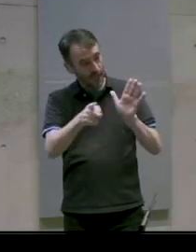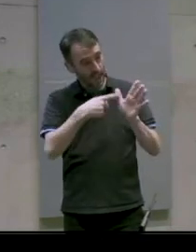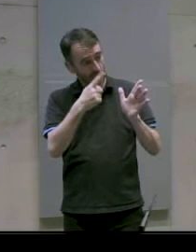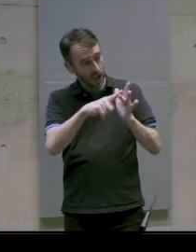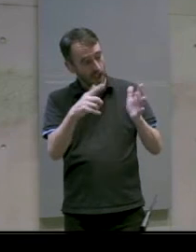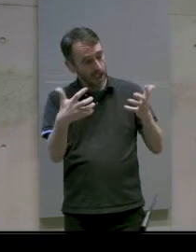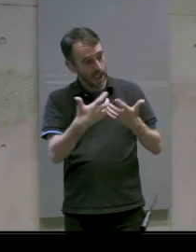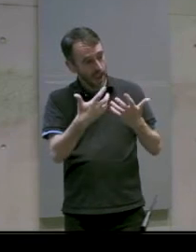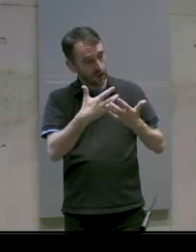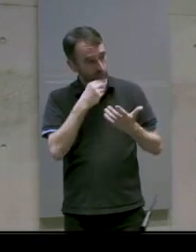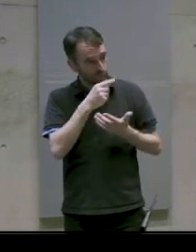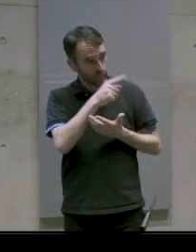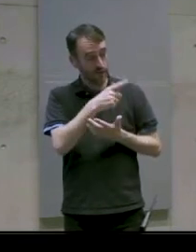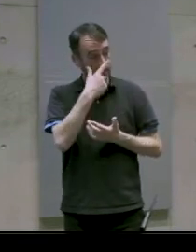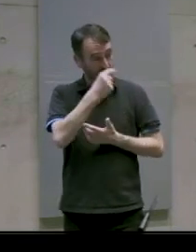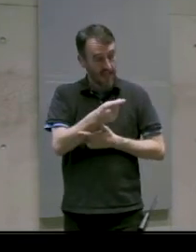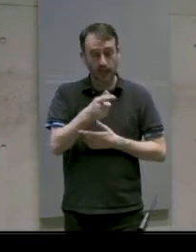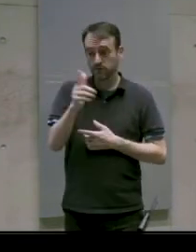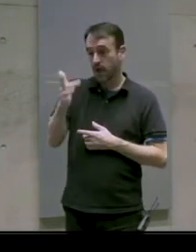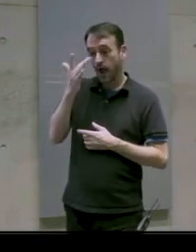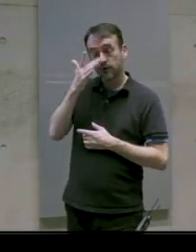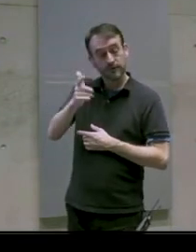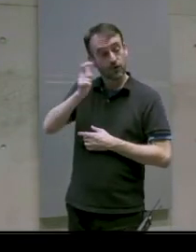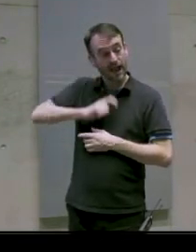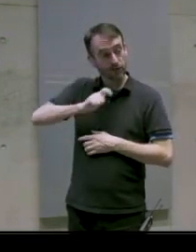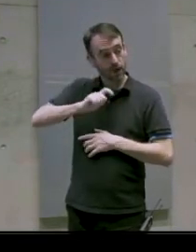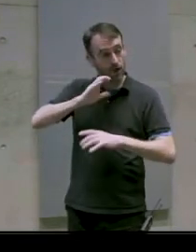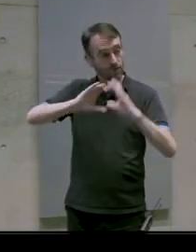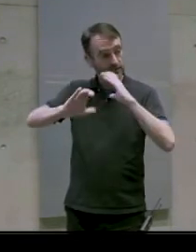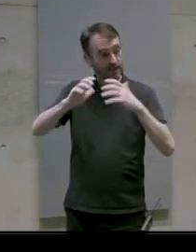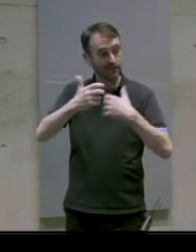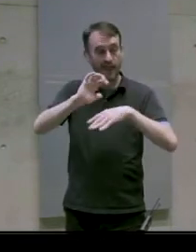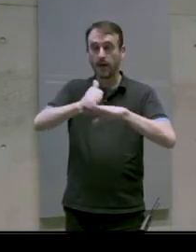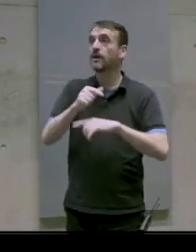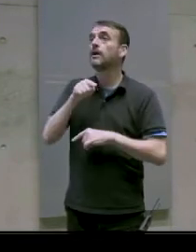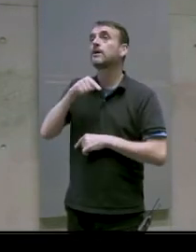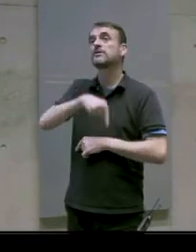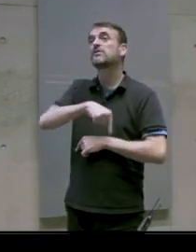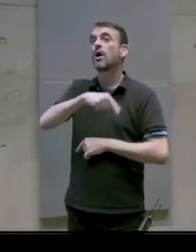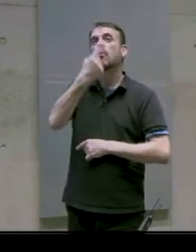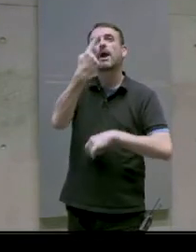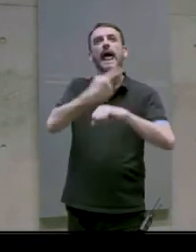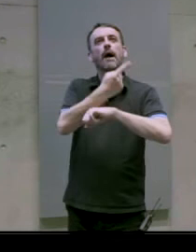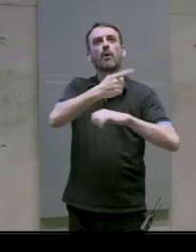you can have a conversation with an artificial character. So this was done in about an hour.